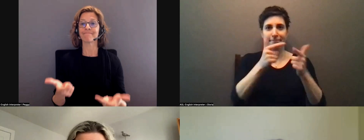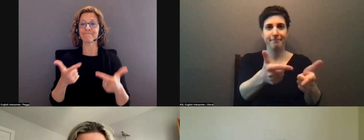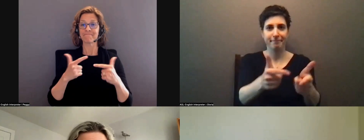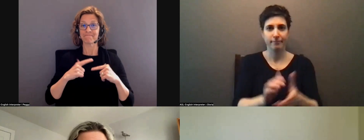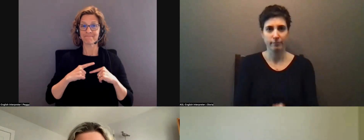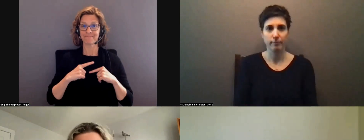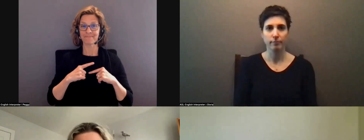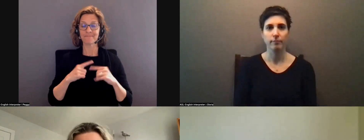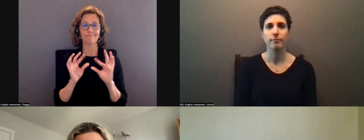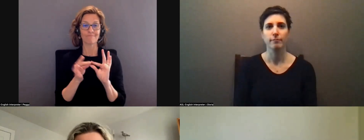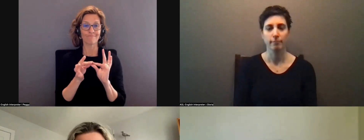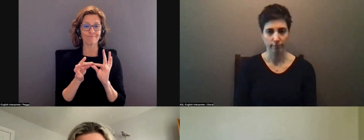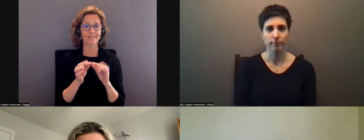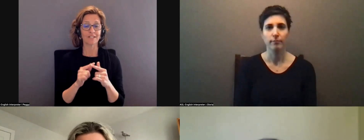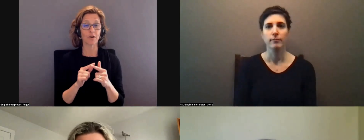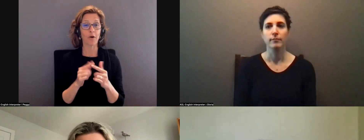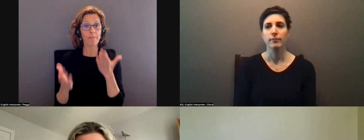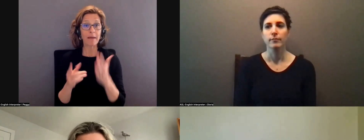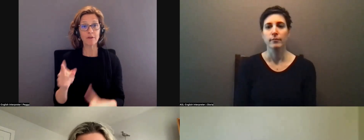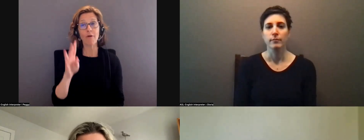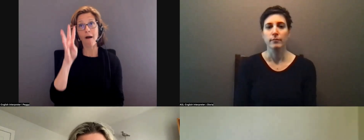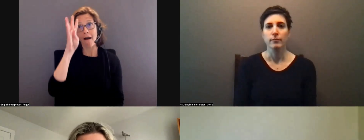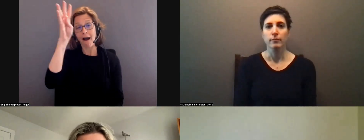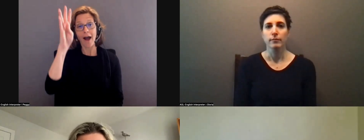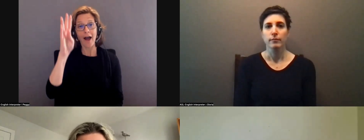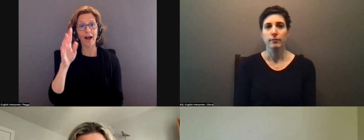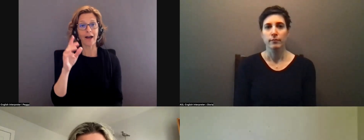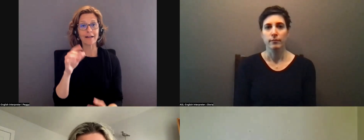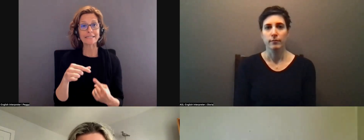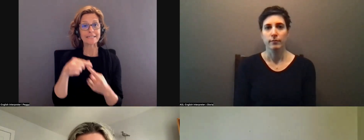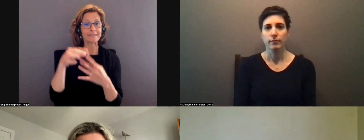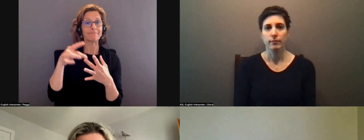something unique that may be working for you very well?